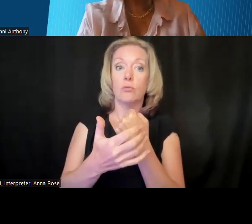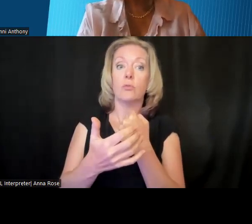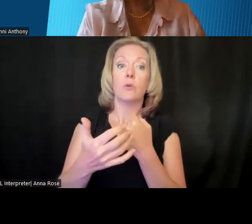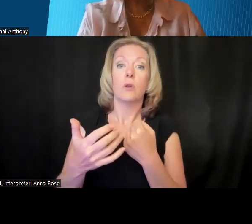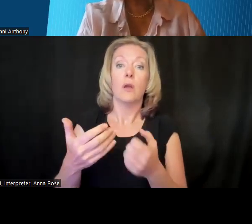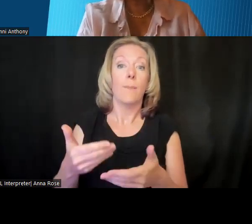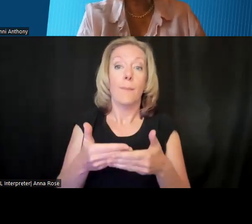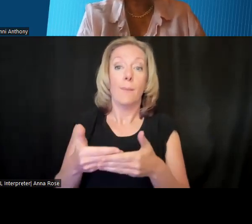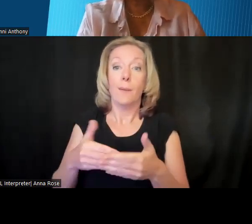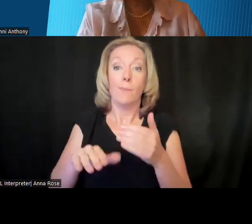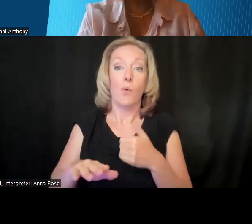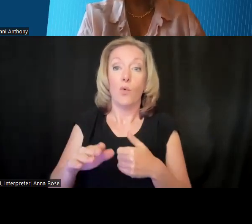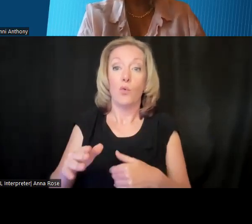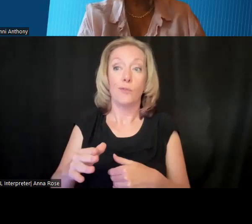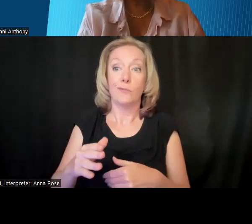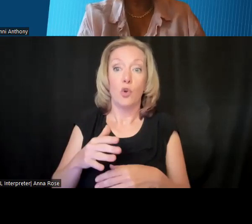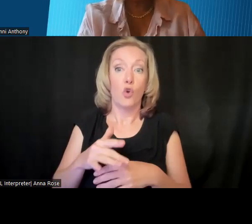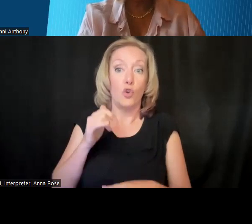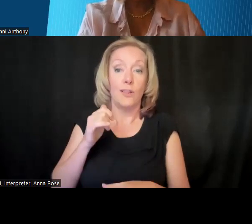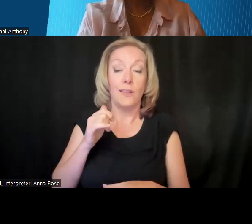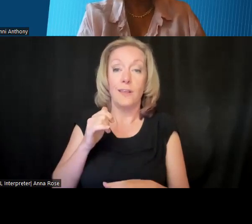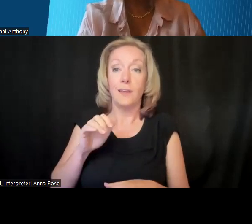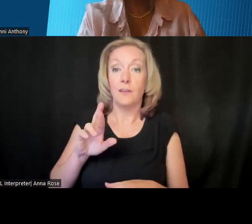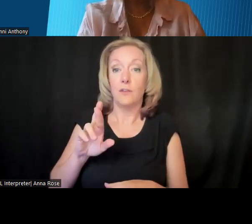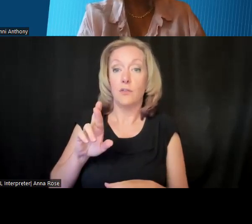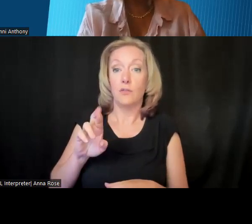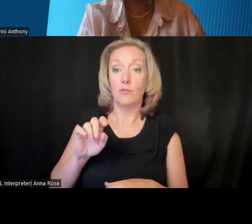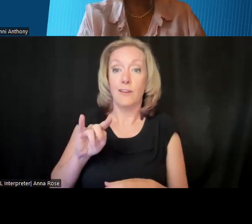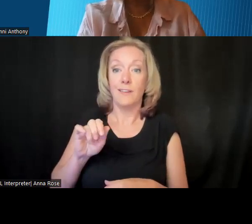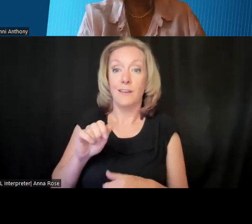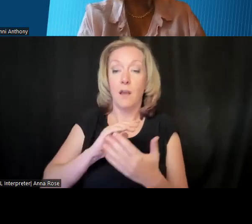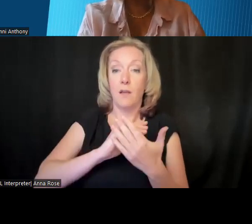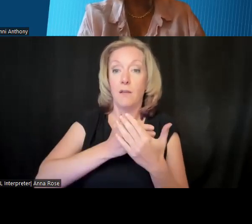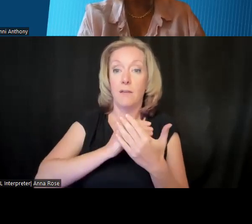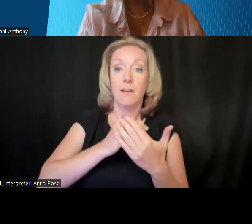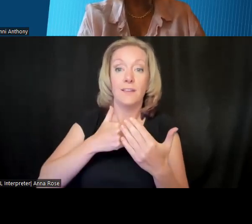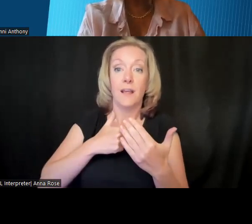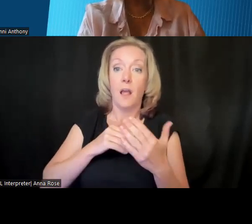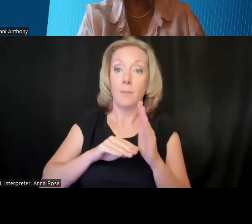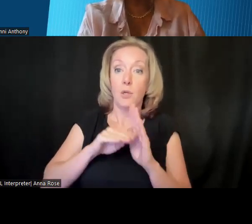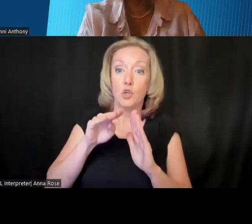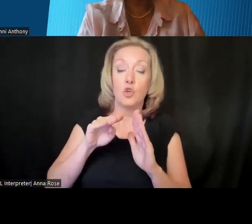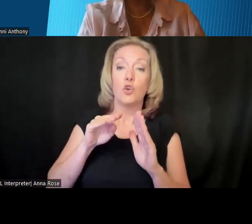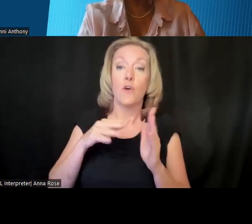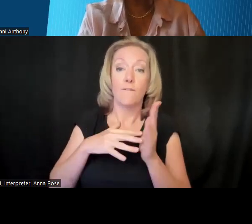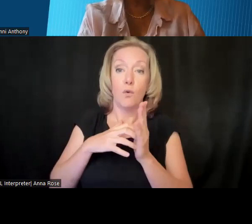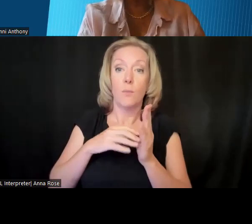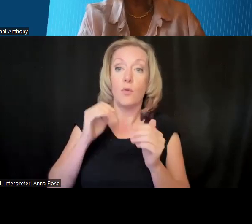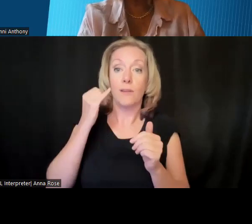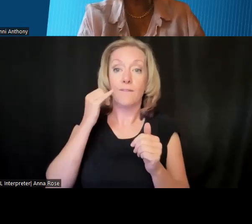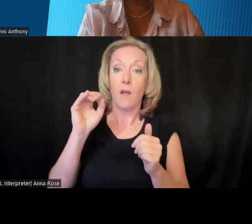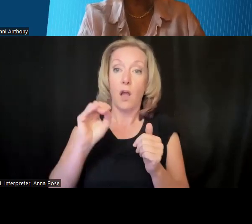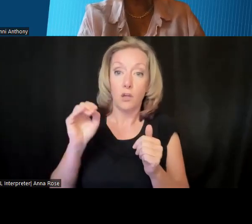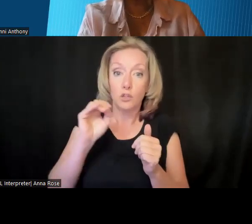too soon. The retina does not have maturity. It's vulnerable to oxygen. It proliferates